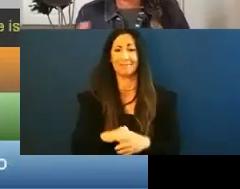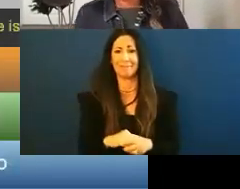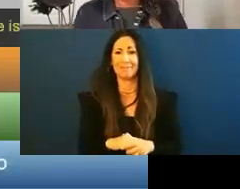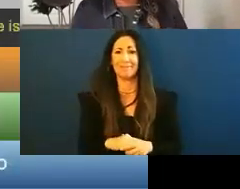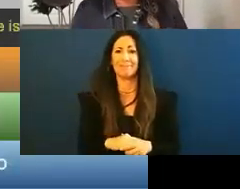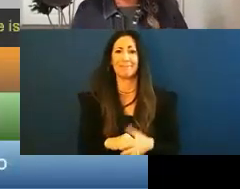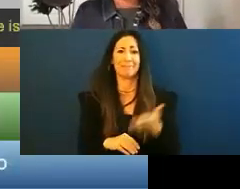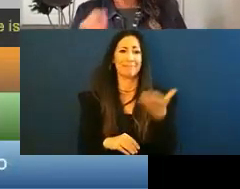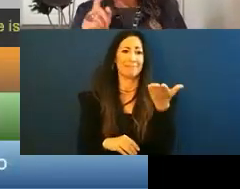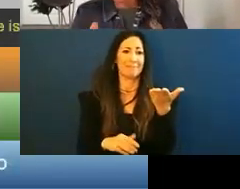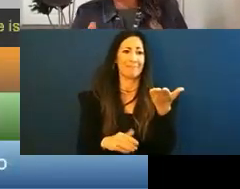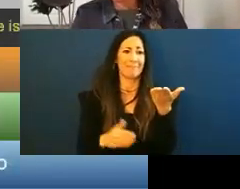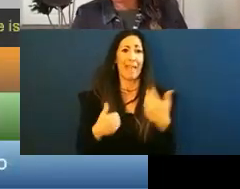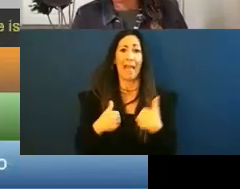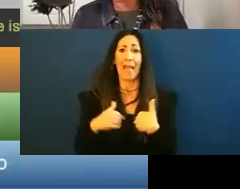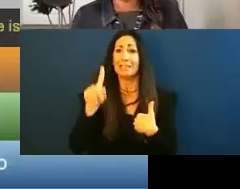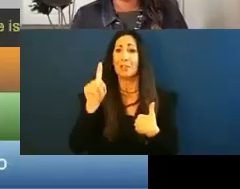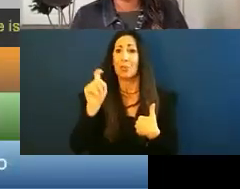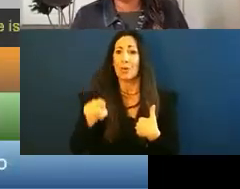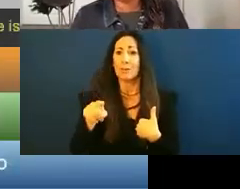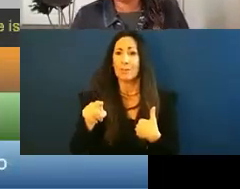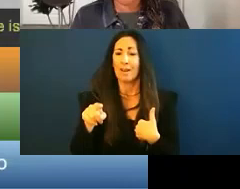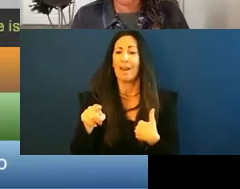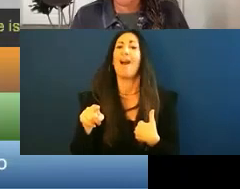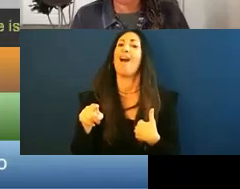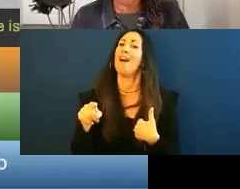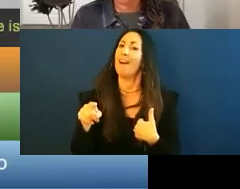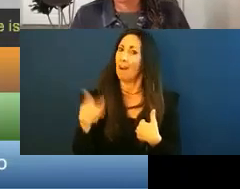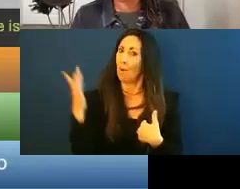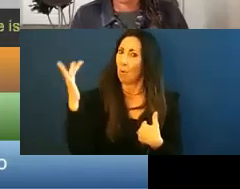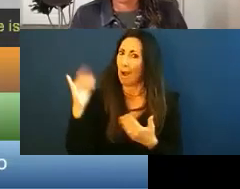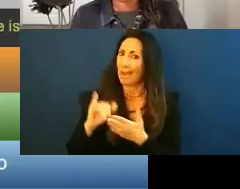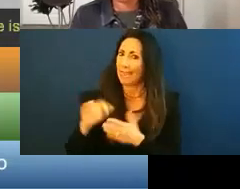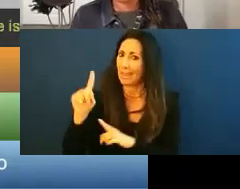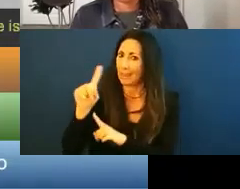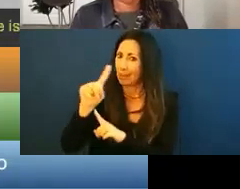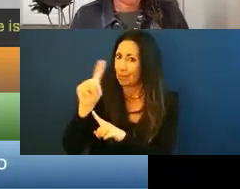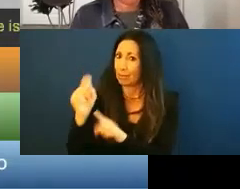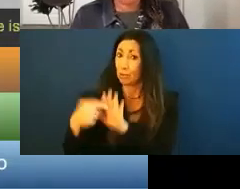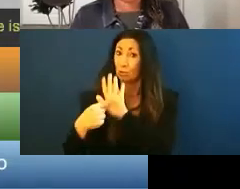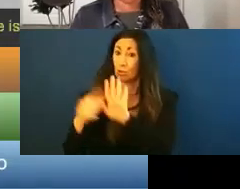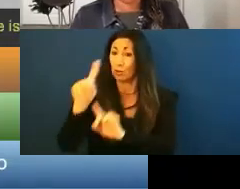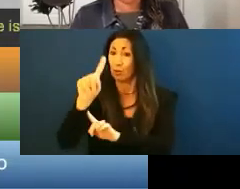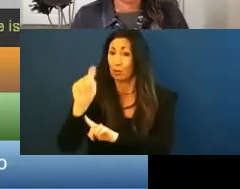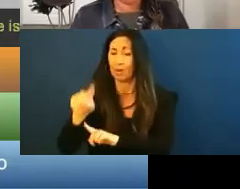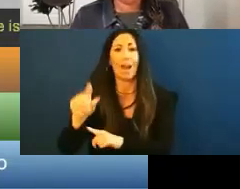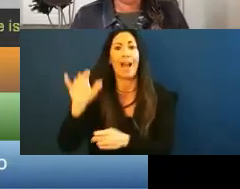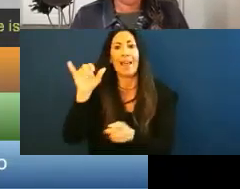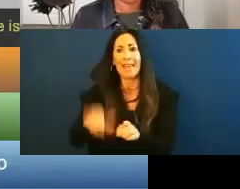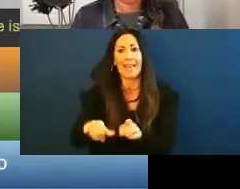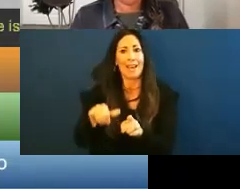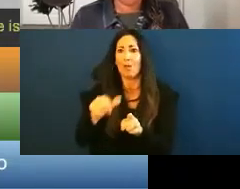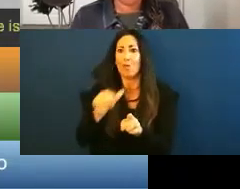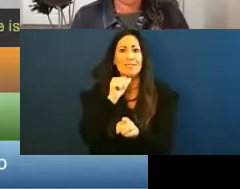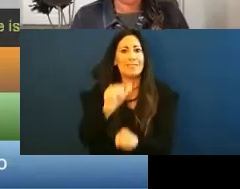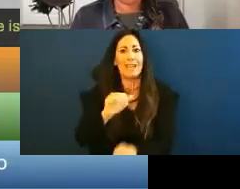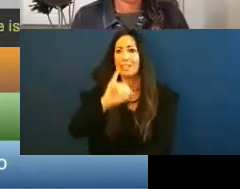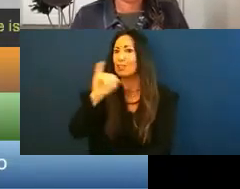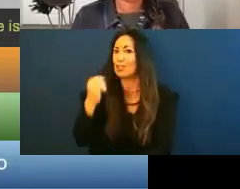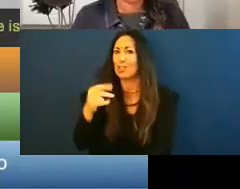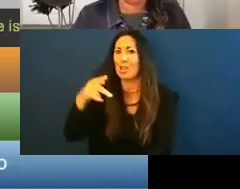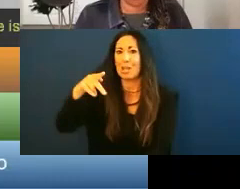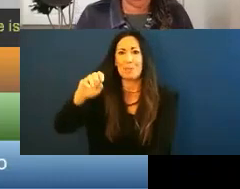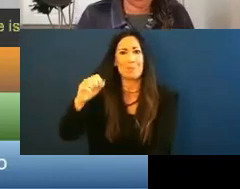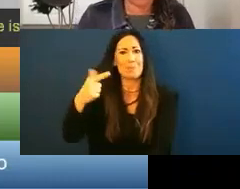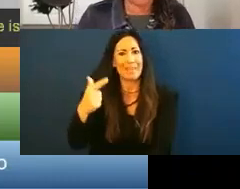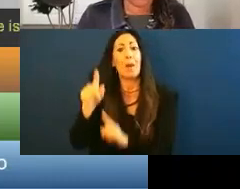And it has a question mark. I bet I know why, because it was not a JPEG. This is a great demonstration. That was not a JPEG. That was not. It has to be